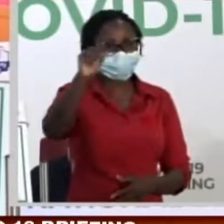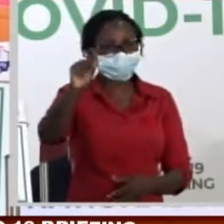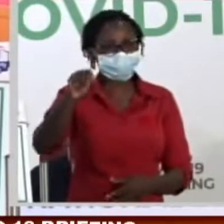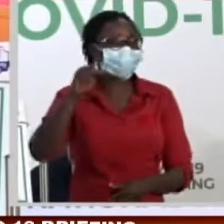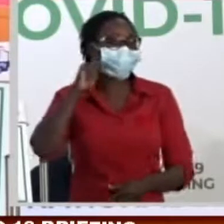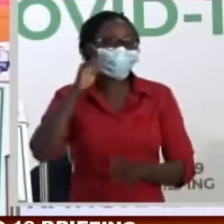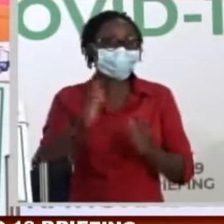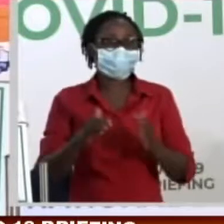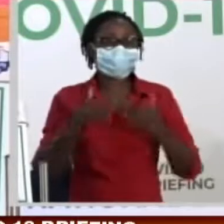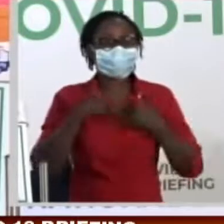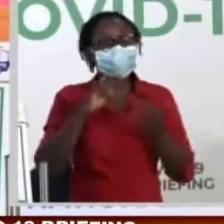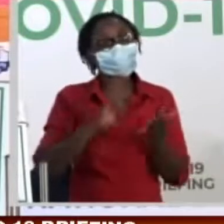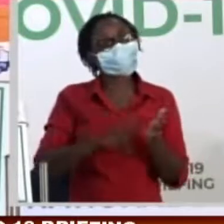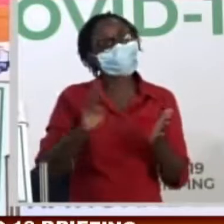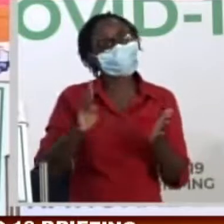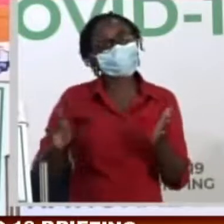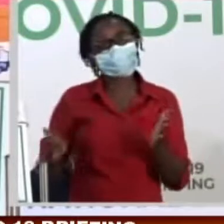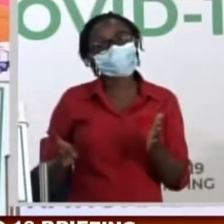Nigeria has recorded